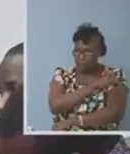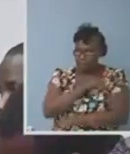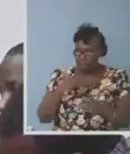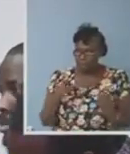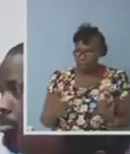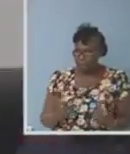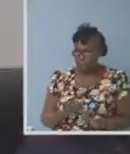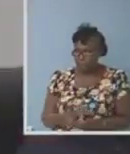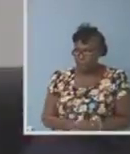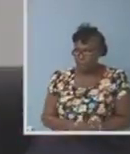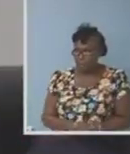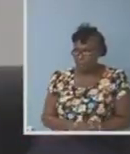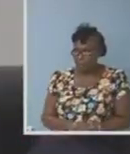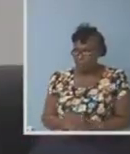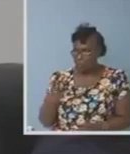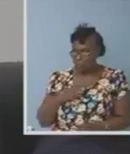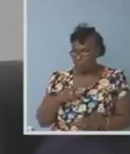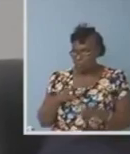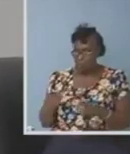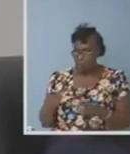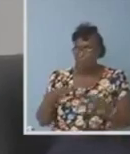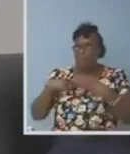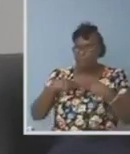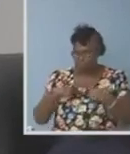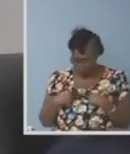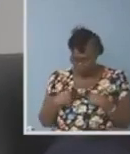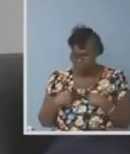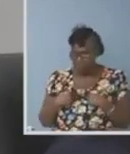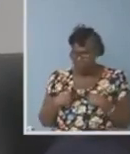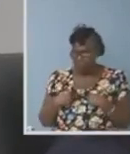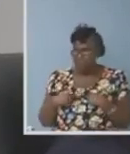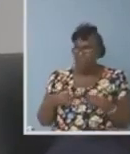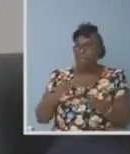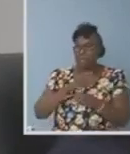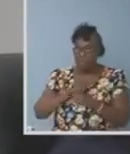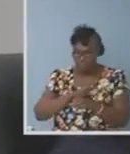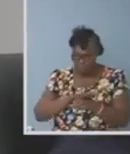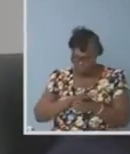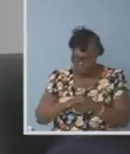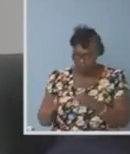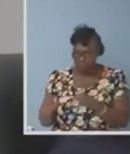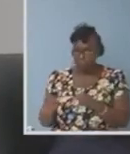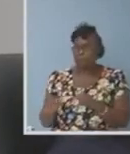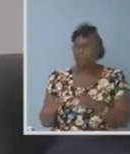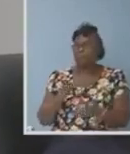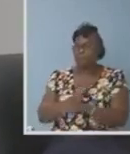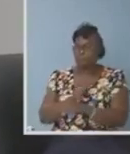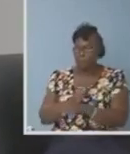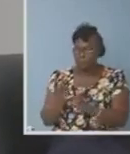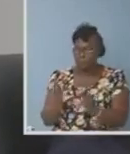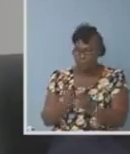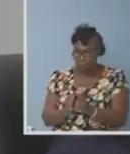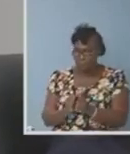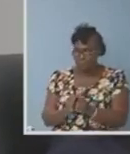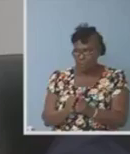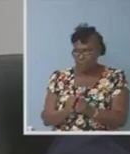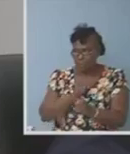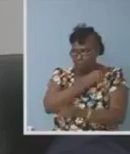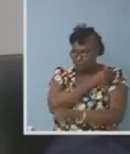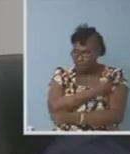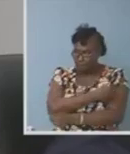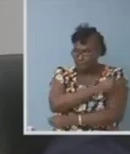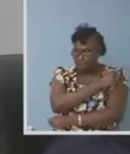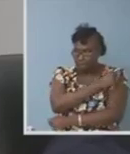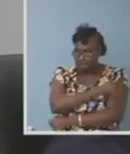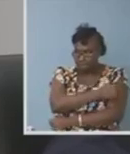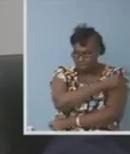Okay, we do have adequate stocks of PPE to treat the patients as necessary. What